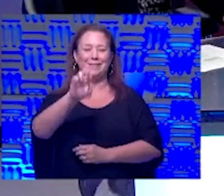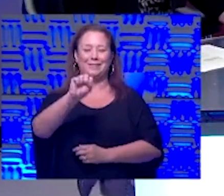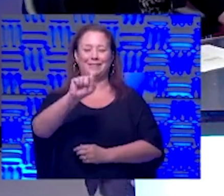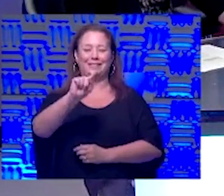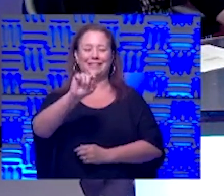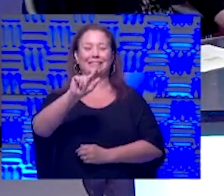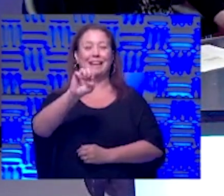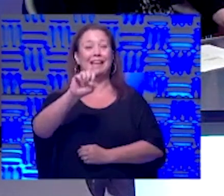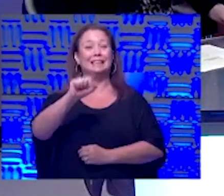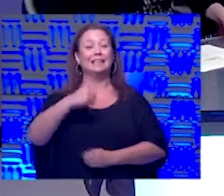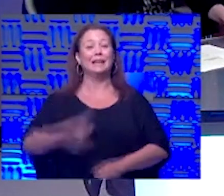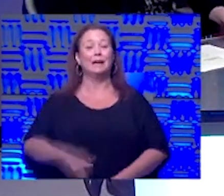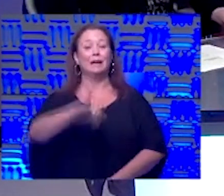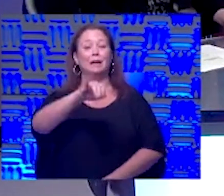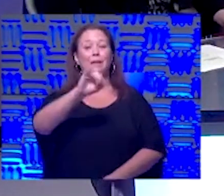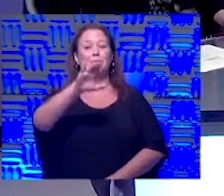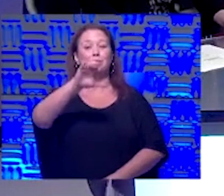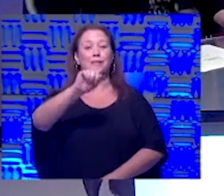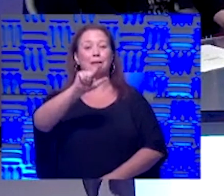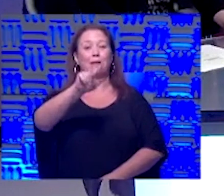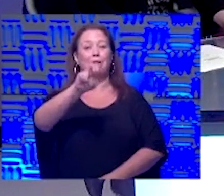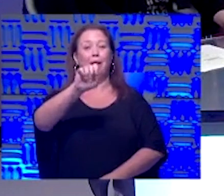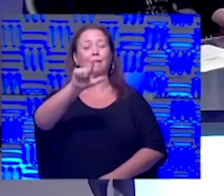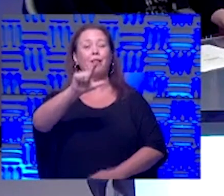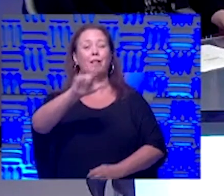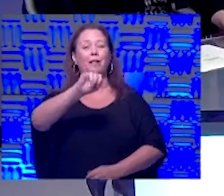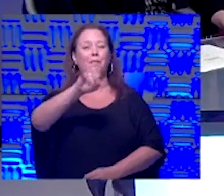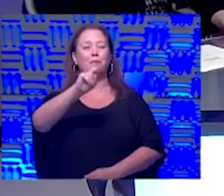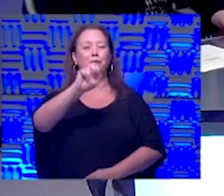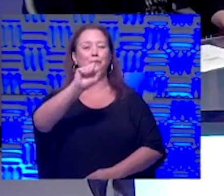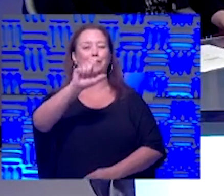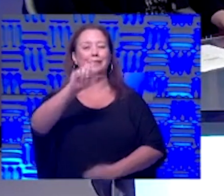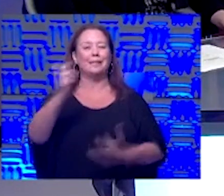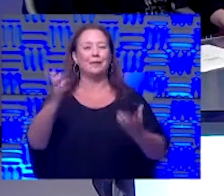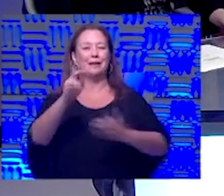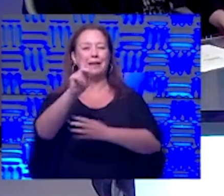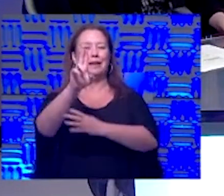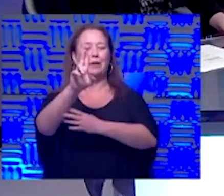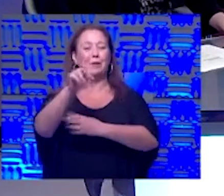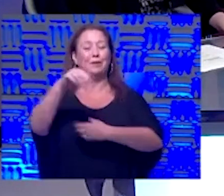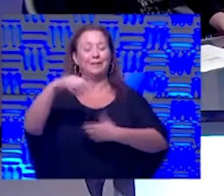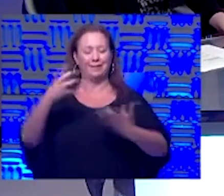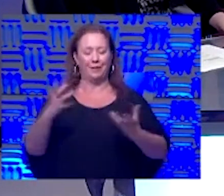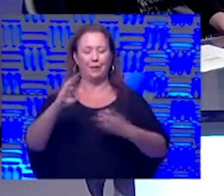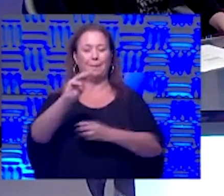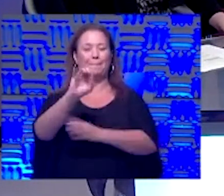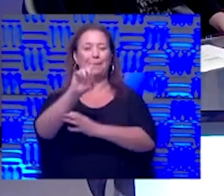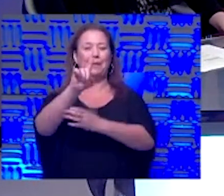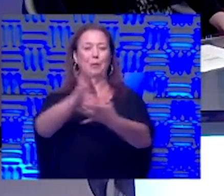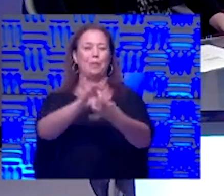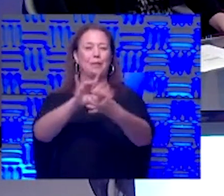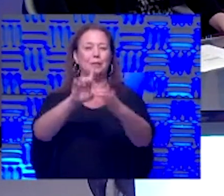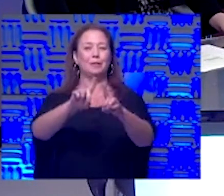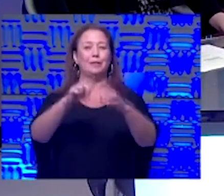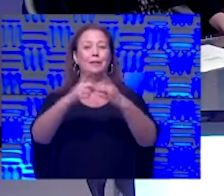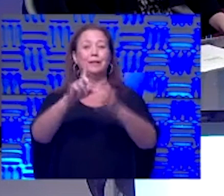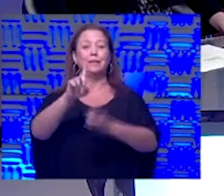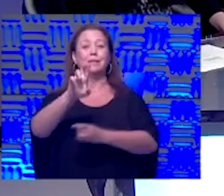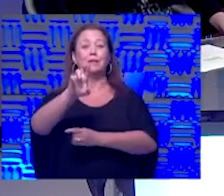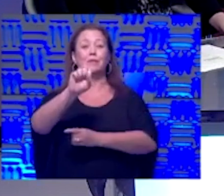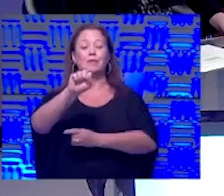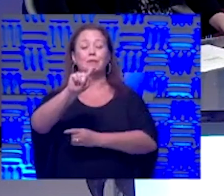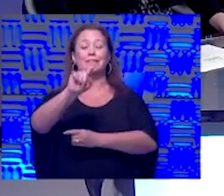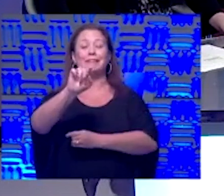am, however, Jessica Lovell. I'm a journalist here at the University of Kansas Health System inside our media relations department. Dr. Stites is on